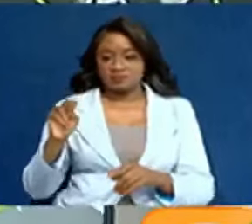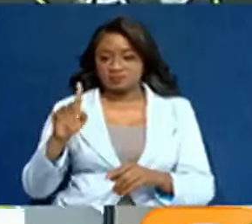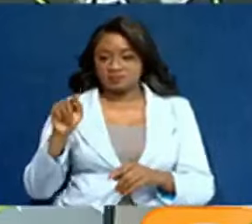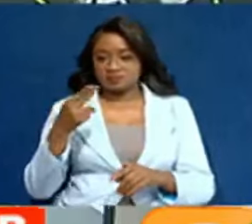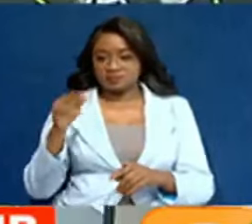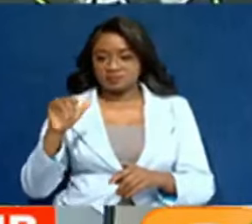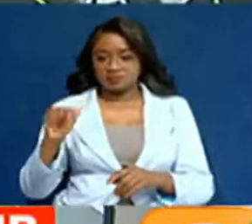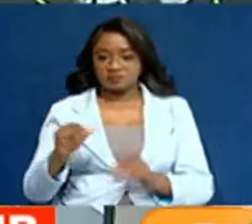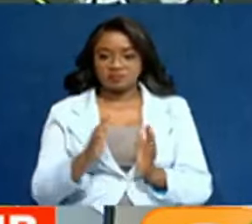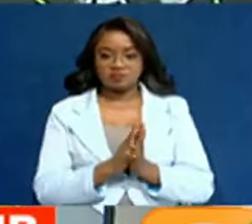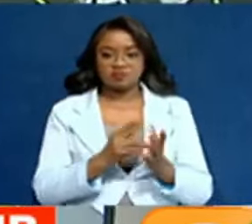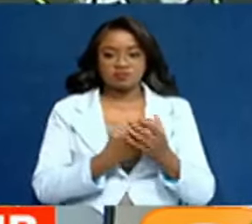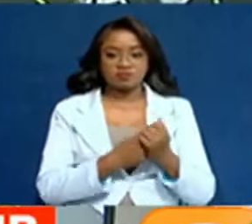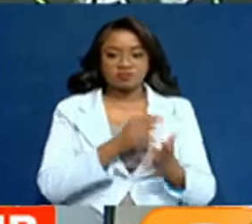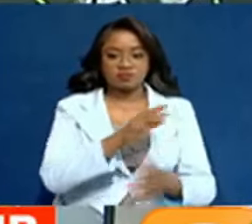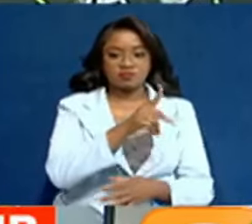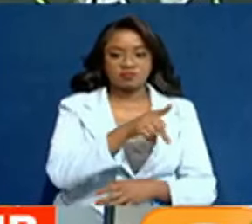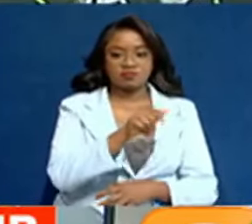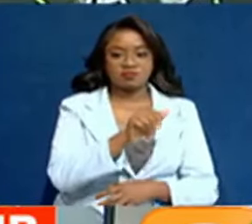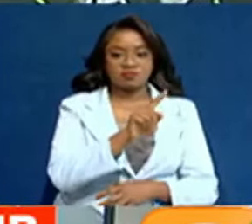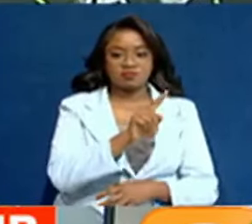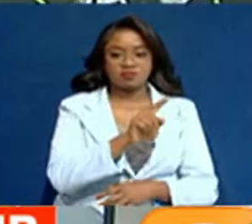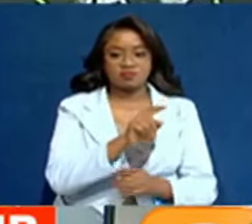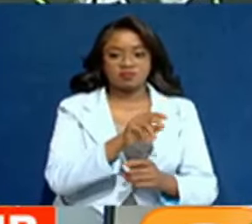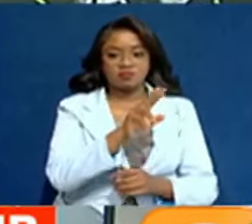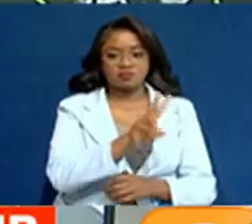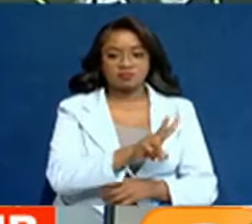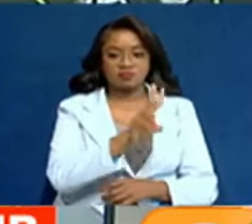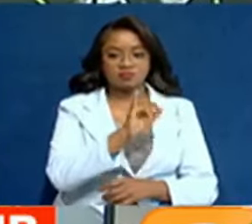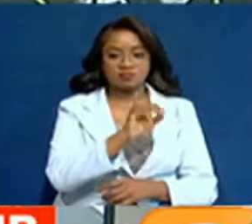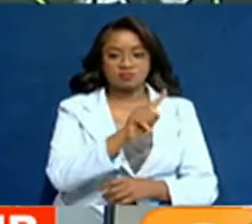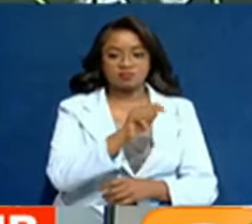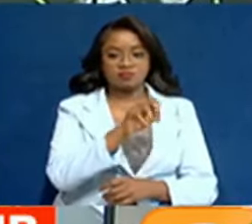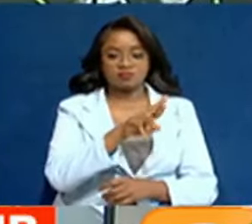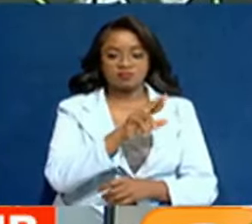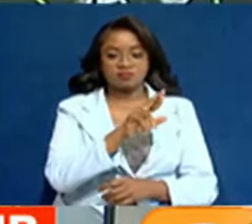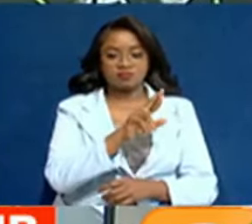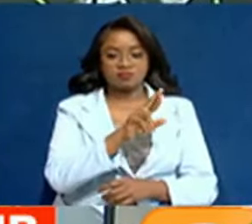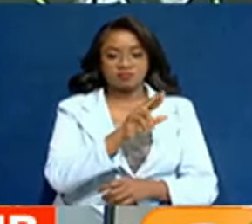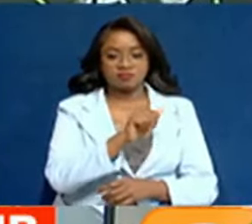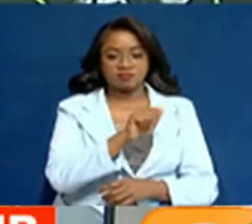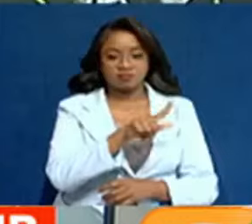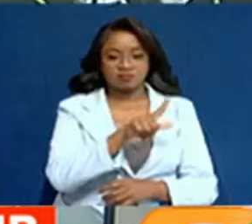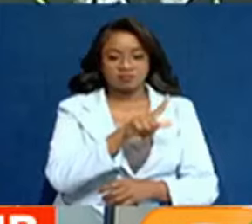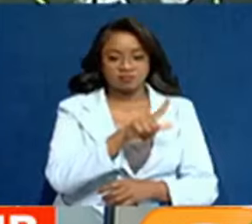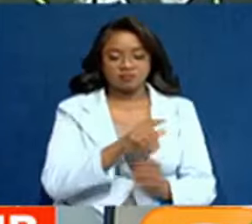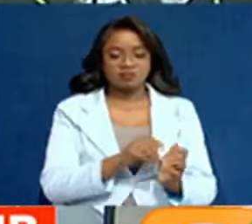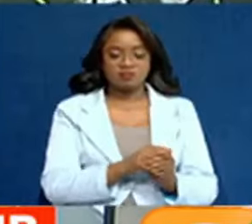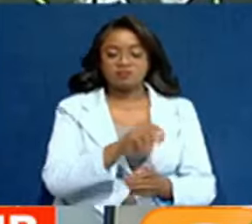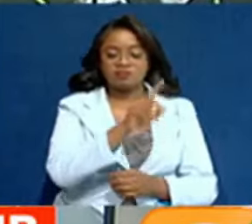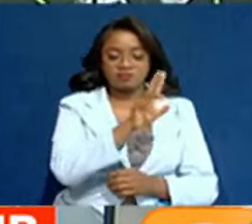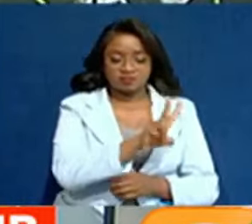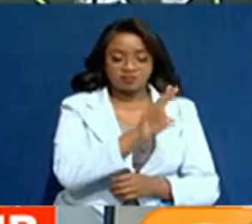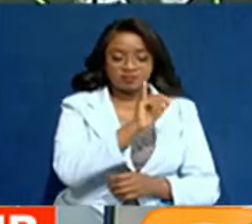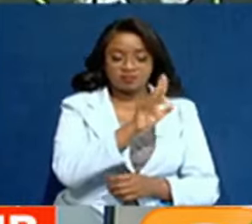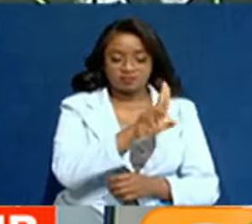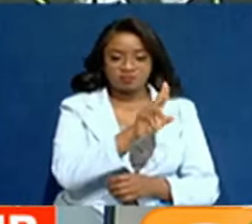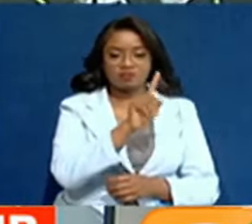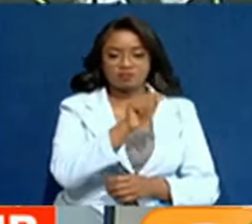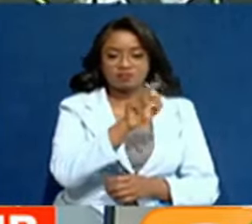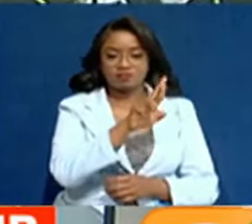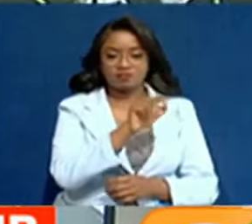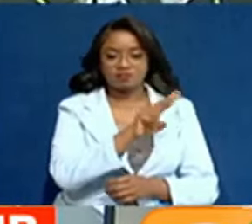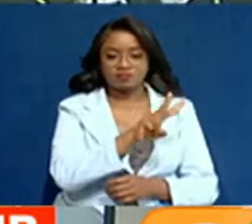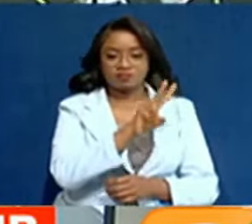Club and will be the sponsor of this year's Patrons Cup, set to take place at the Muthaiga Golf Club from 23rd to 25th of August. As part